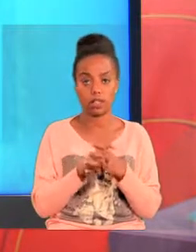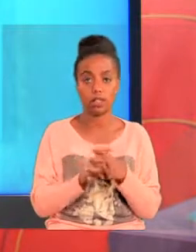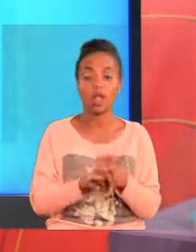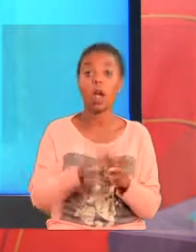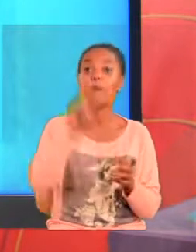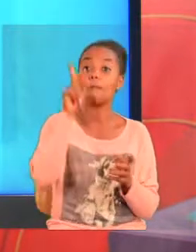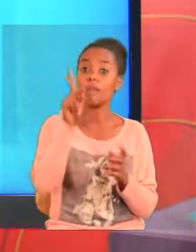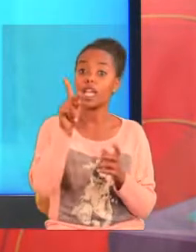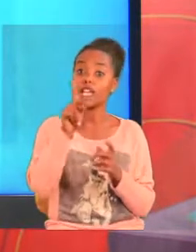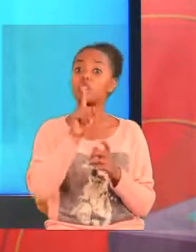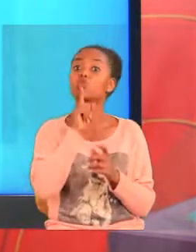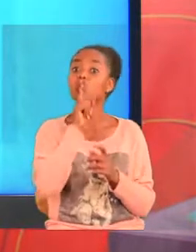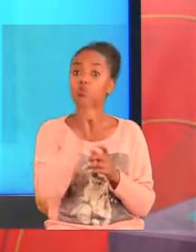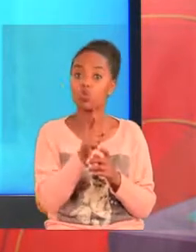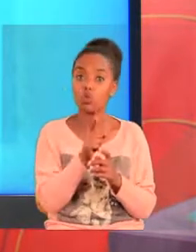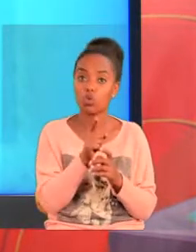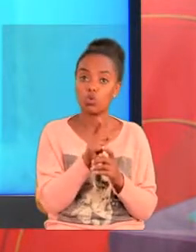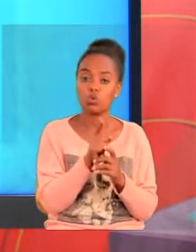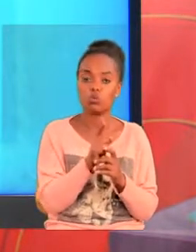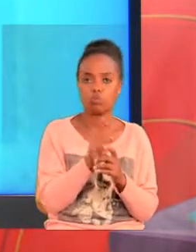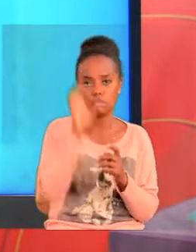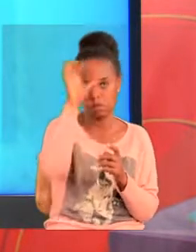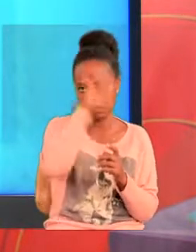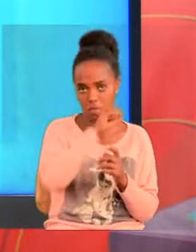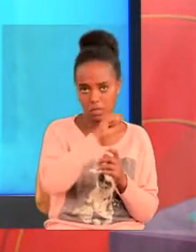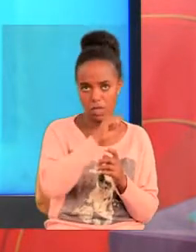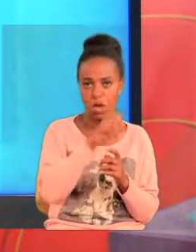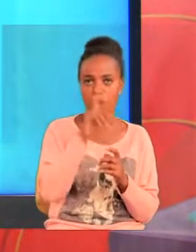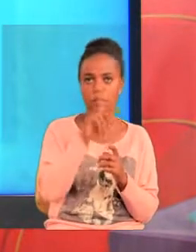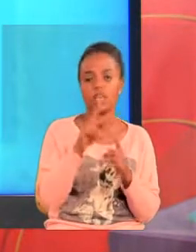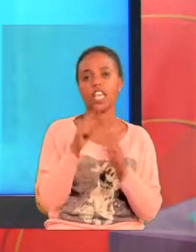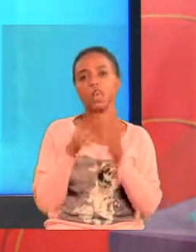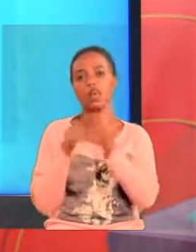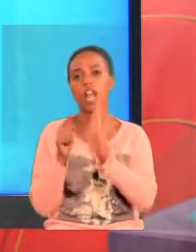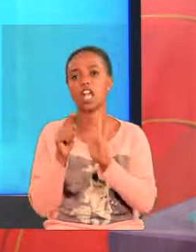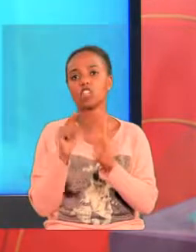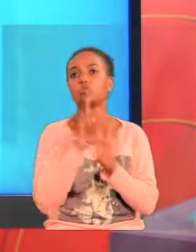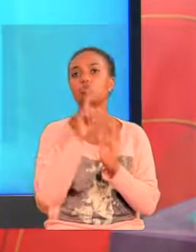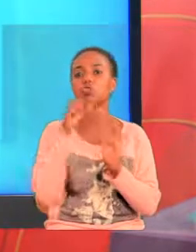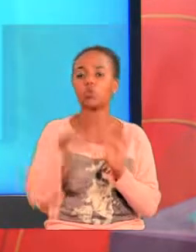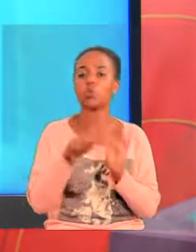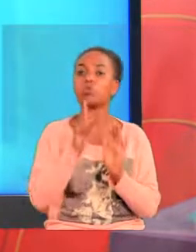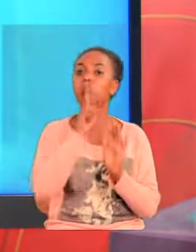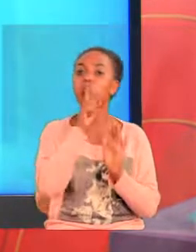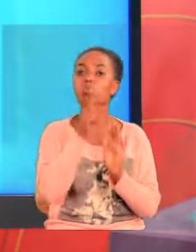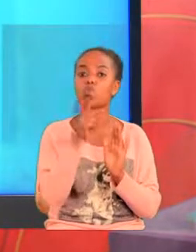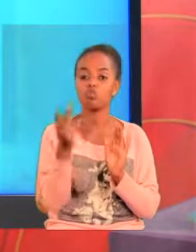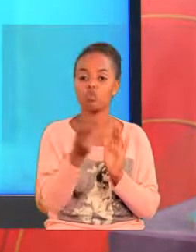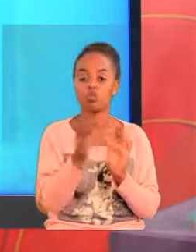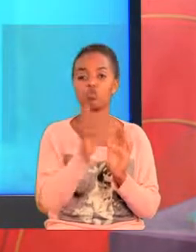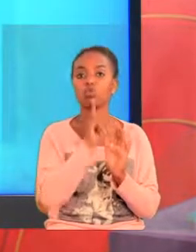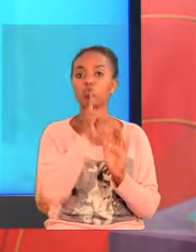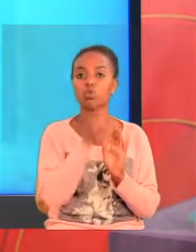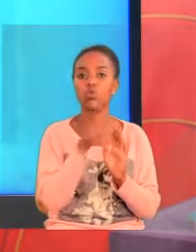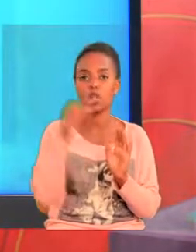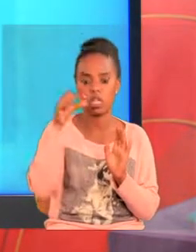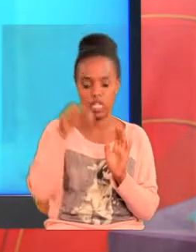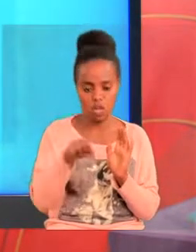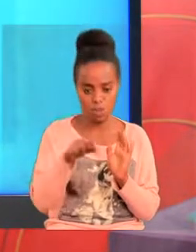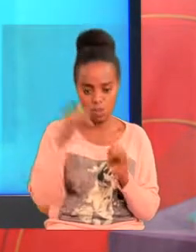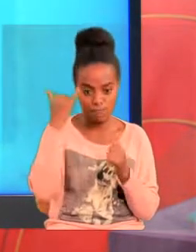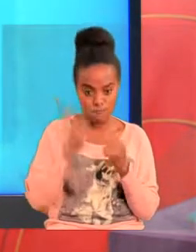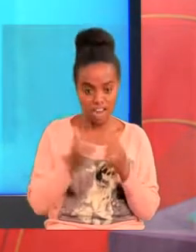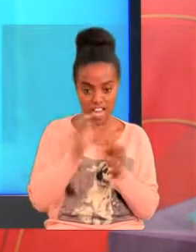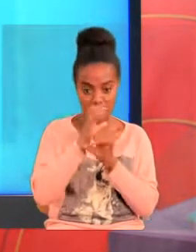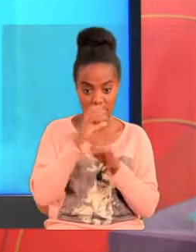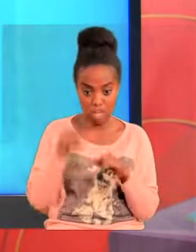if P is true, this is a premise, and P implies Q is true, both are true, so Q must be true. If